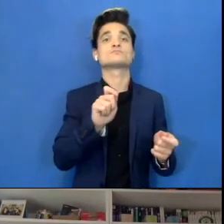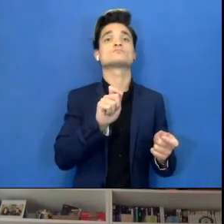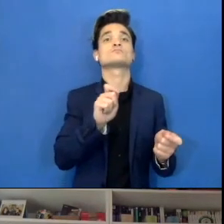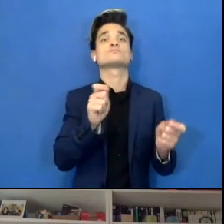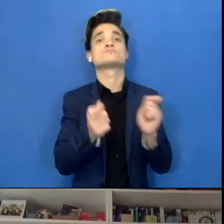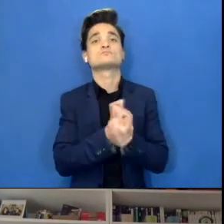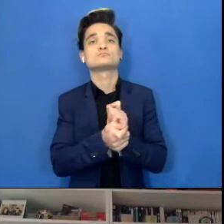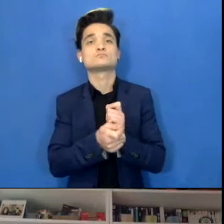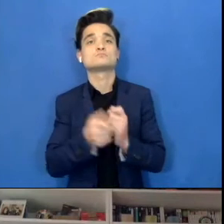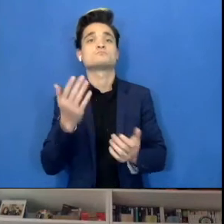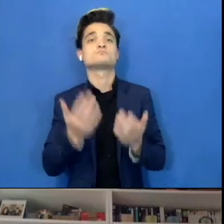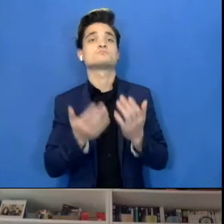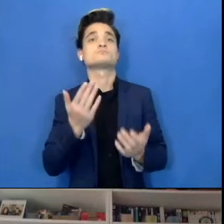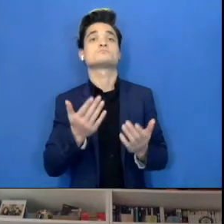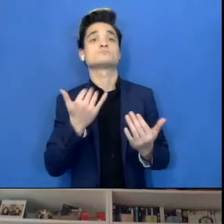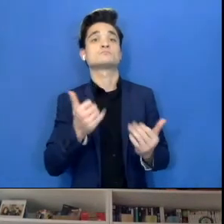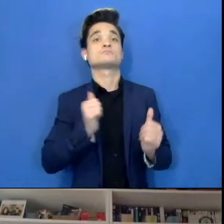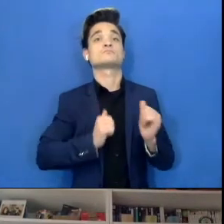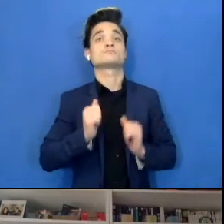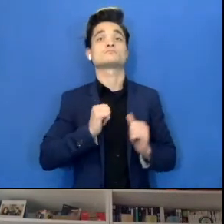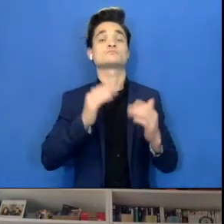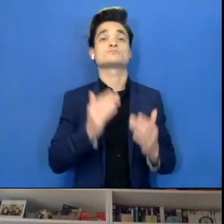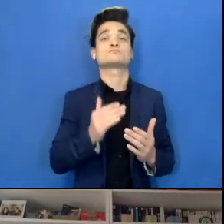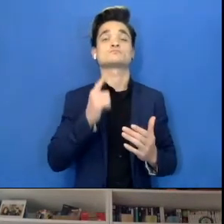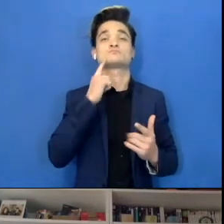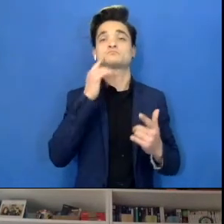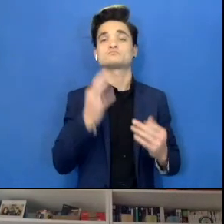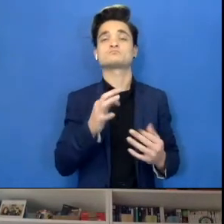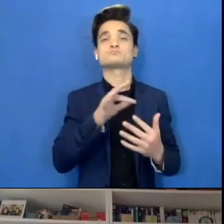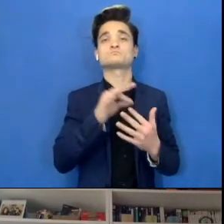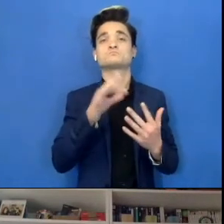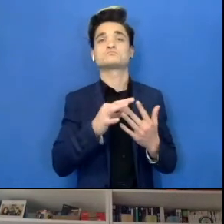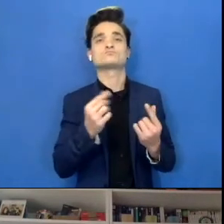actor choice. It wasn't, I don't want to kiss you. It was a character choice.